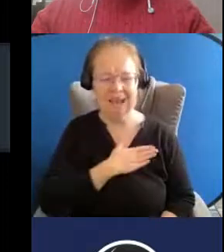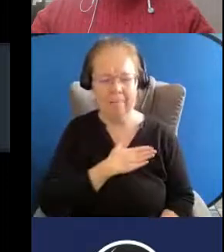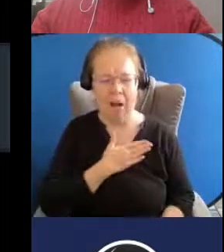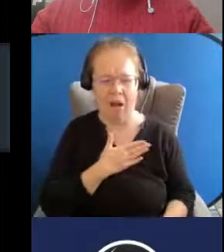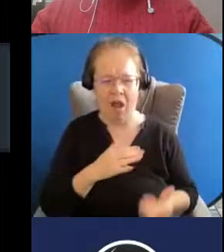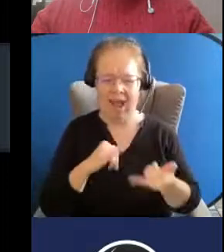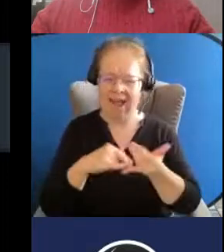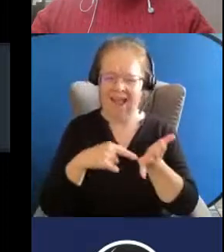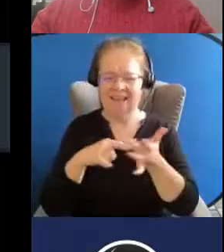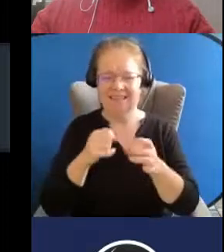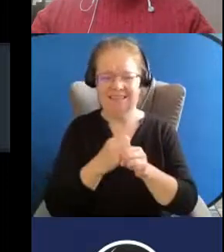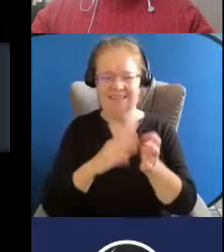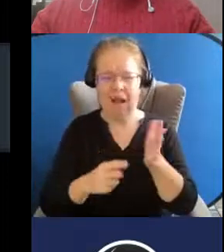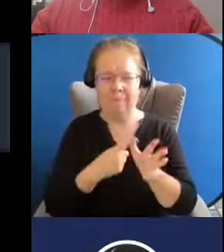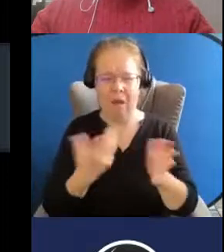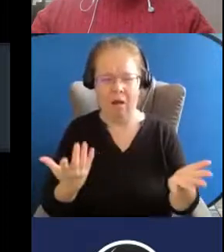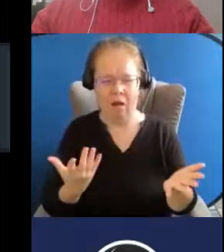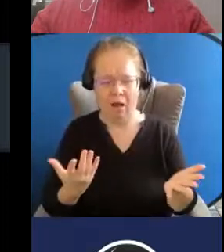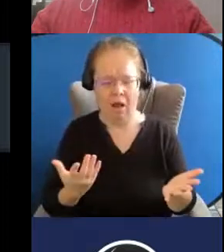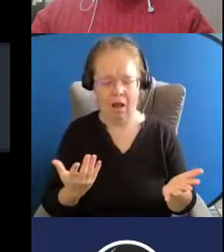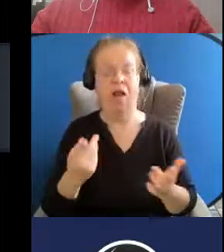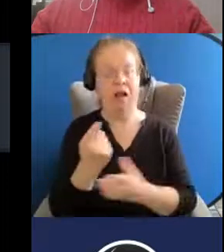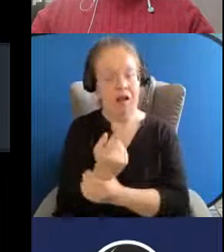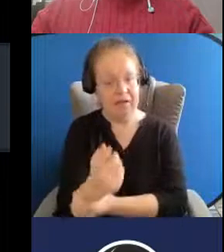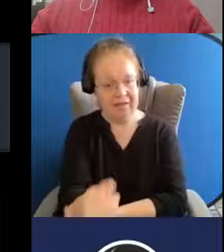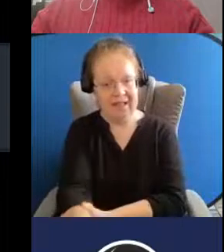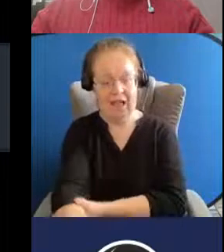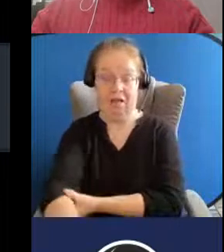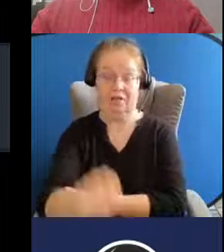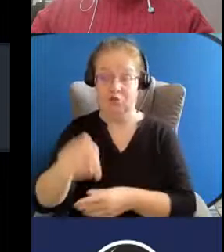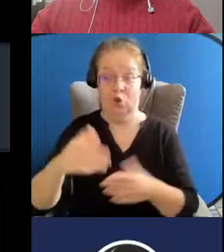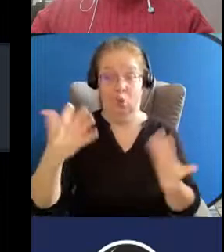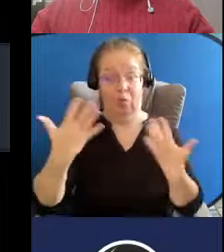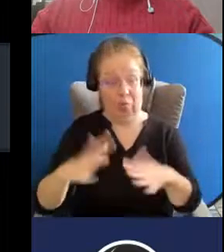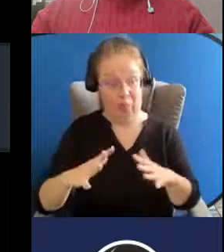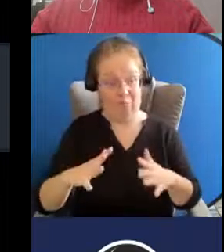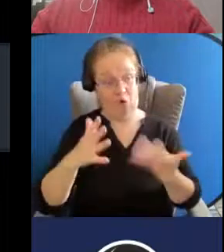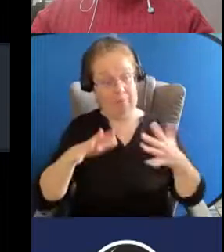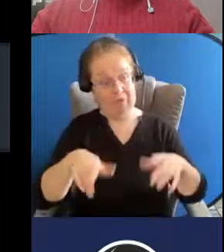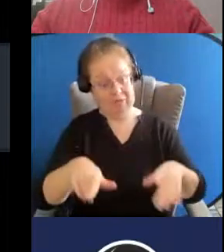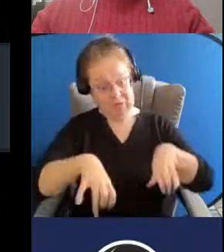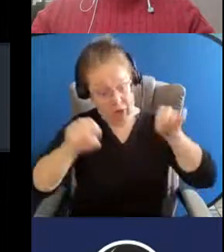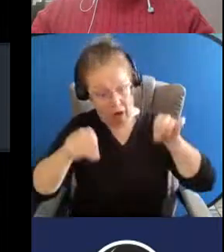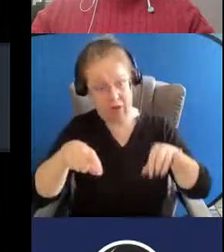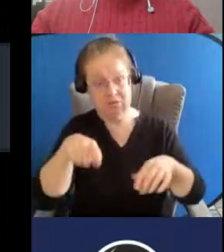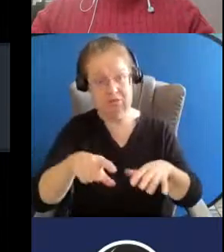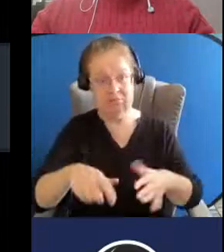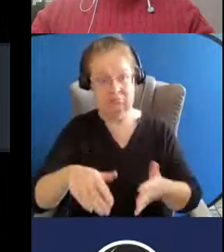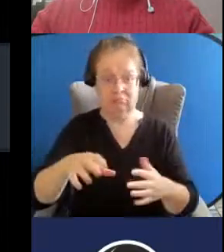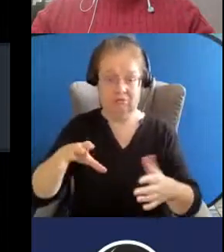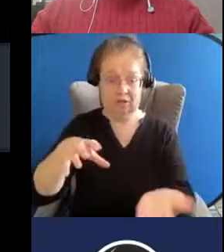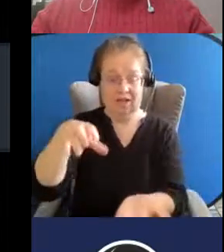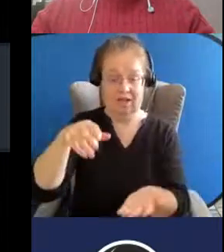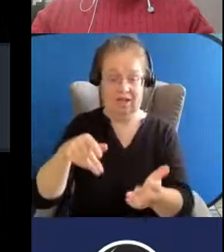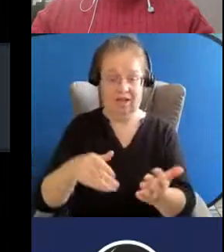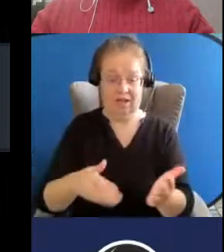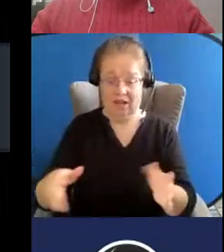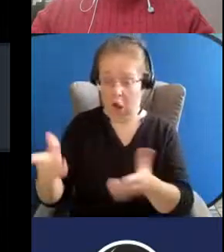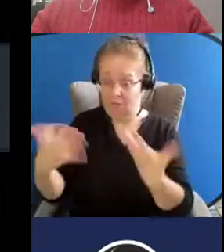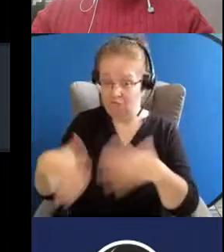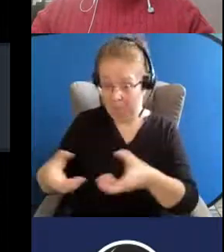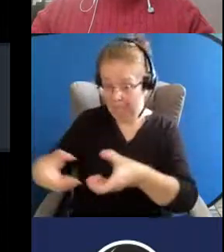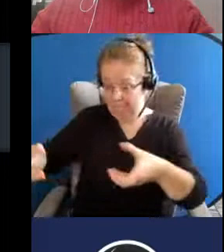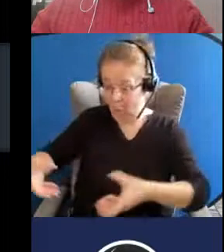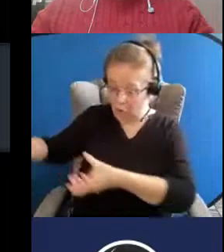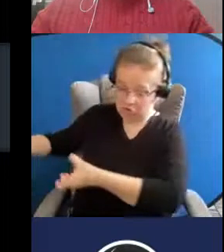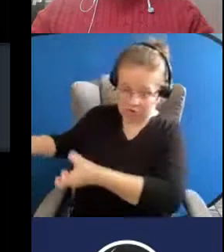encompassing all-person icon, and it comes at you from the beginning of installing Windows. So even in the out-of-box experience,